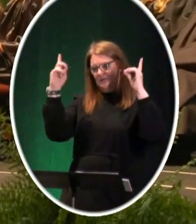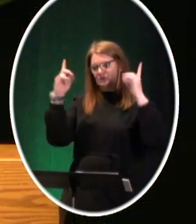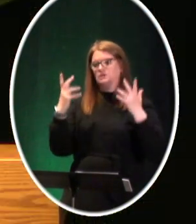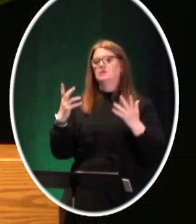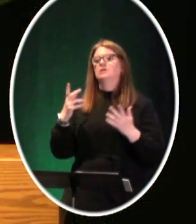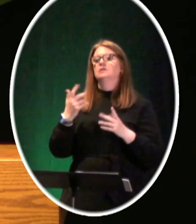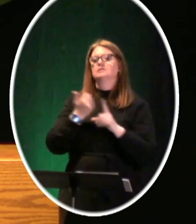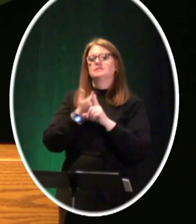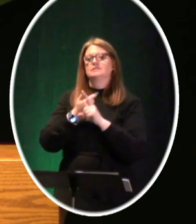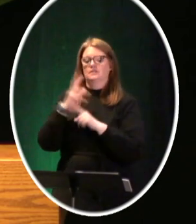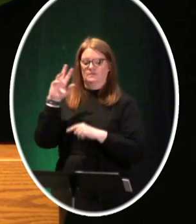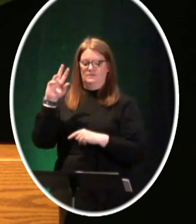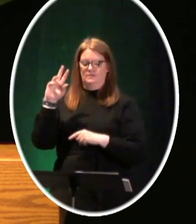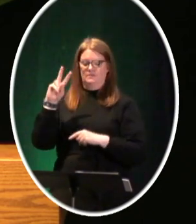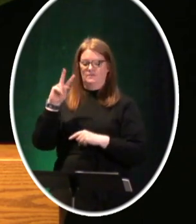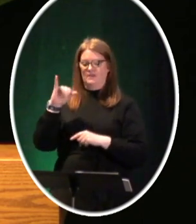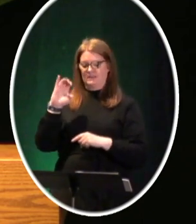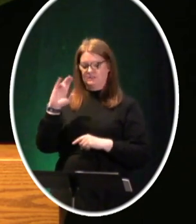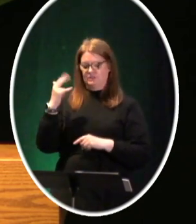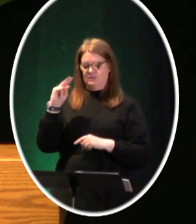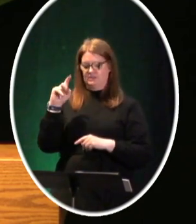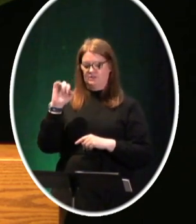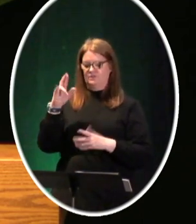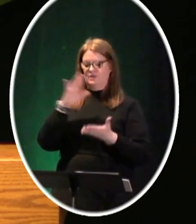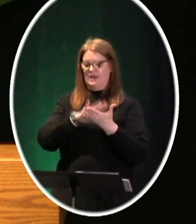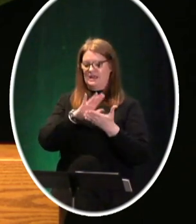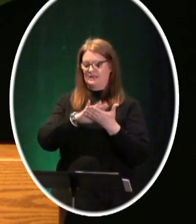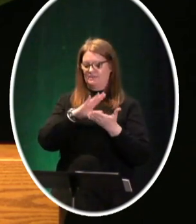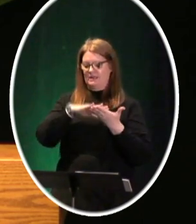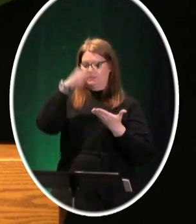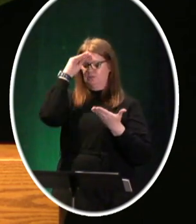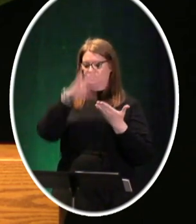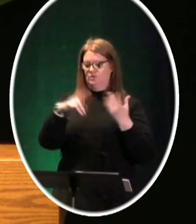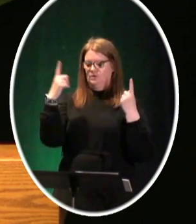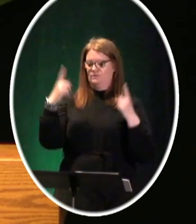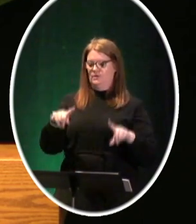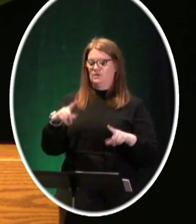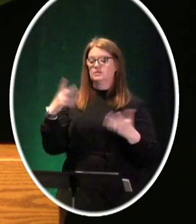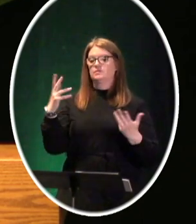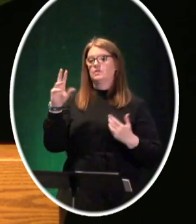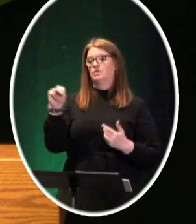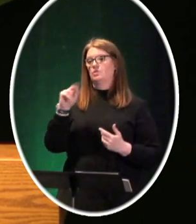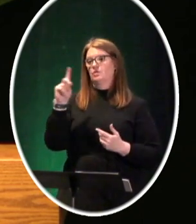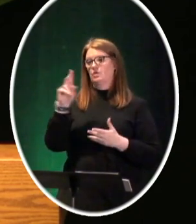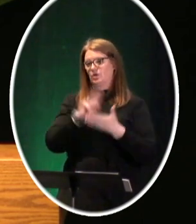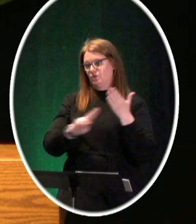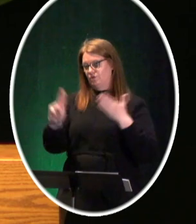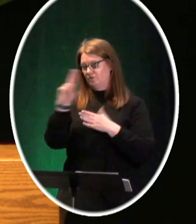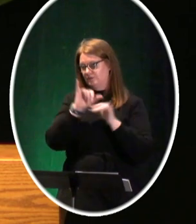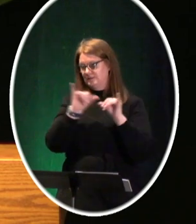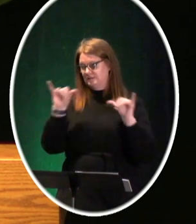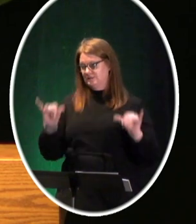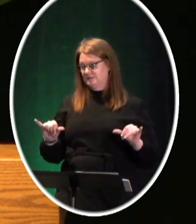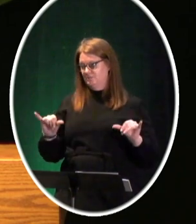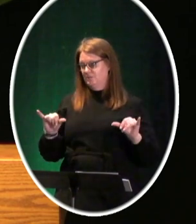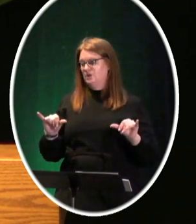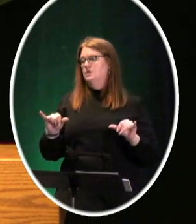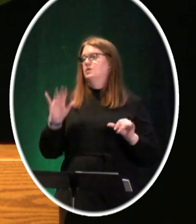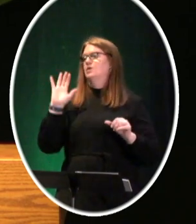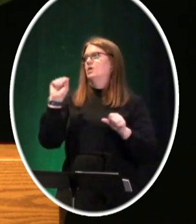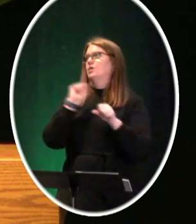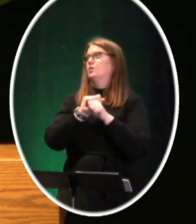is Vice Chancellor for Academic and Student Affairs for the North Dakota University System. Her